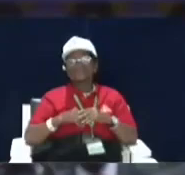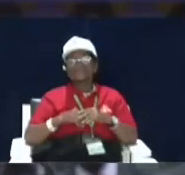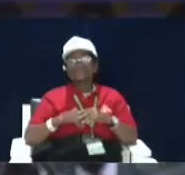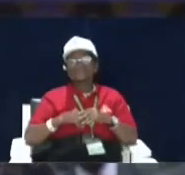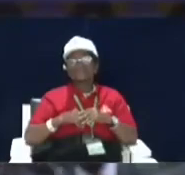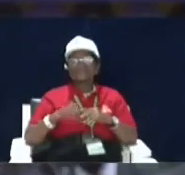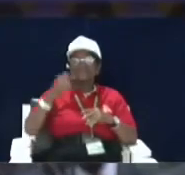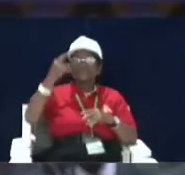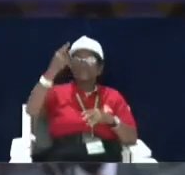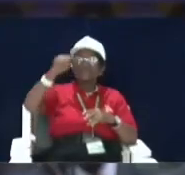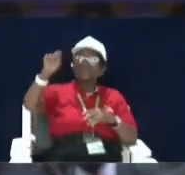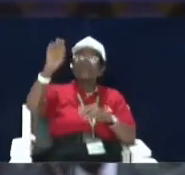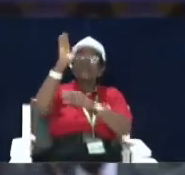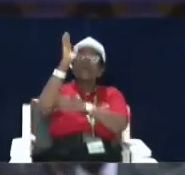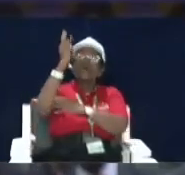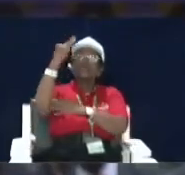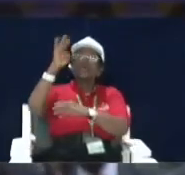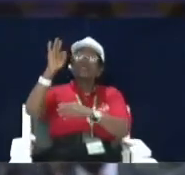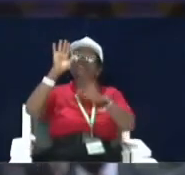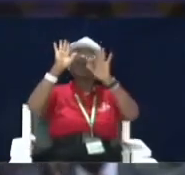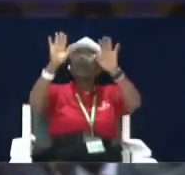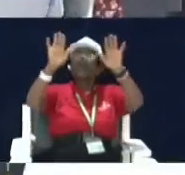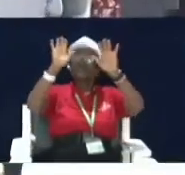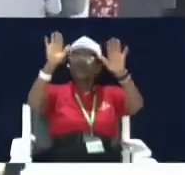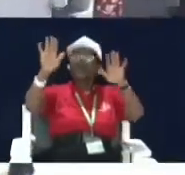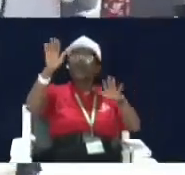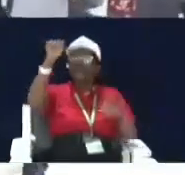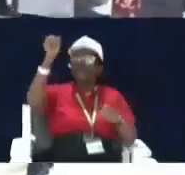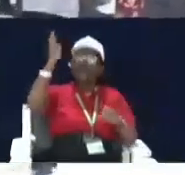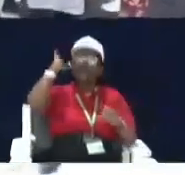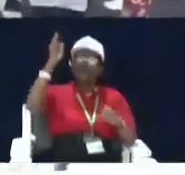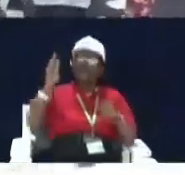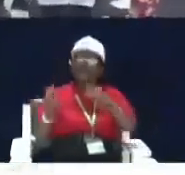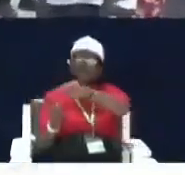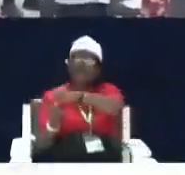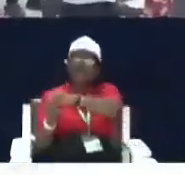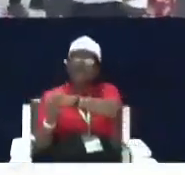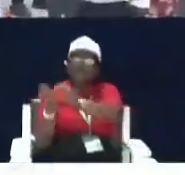The God of wonders will turn you to a wonder.